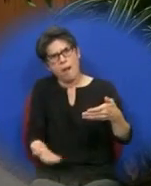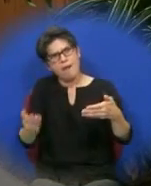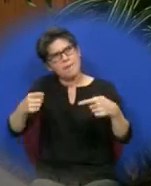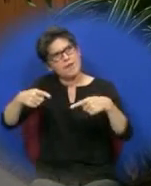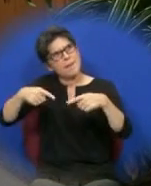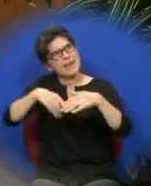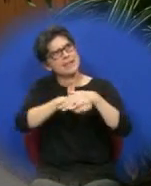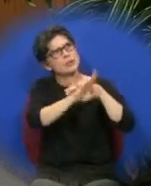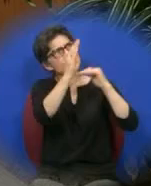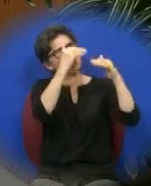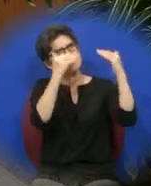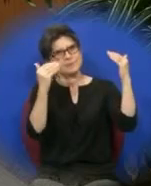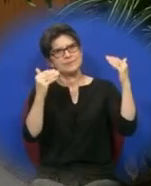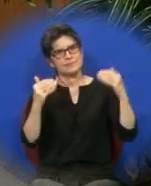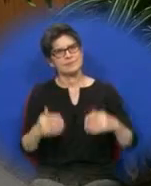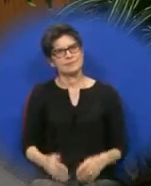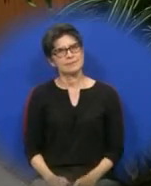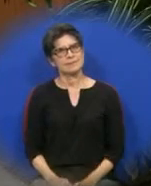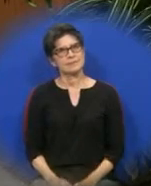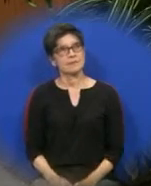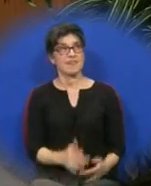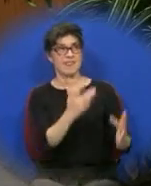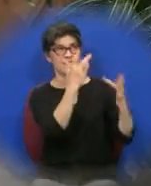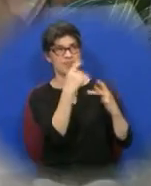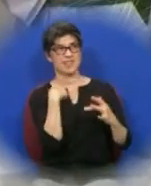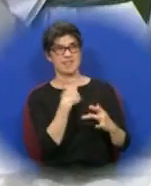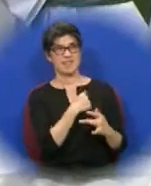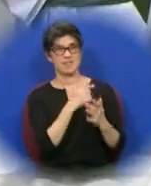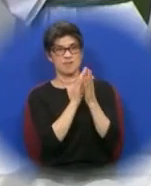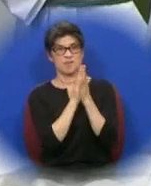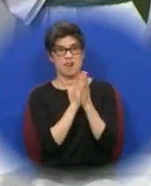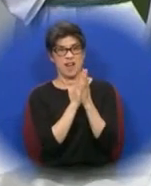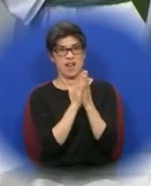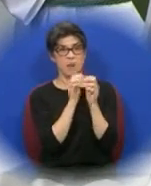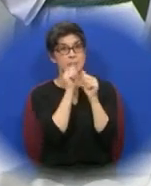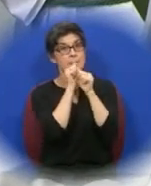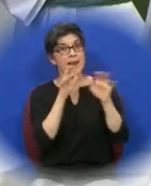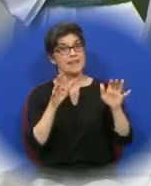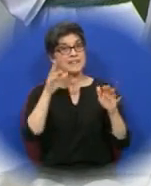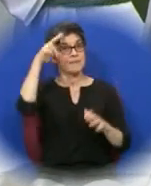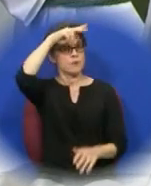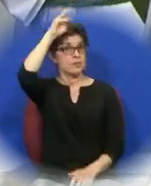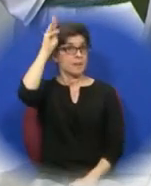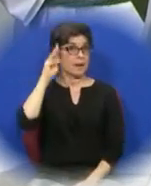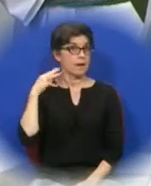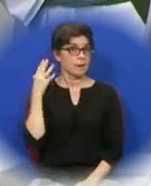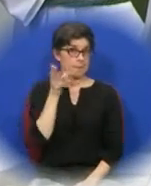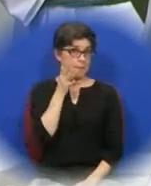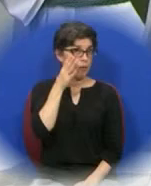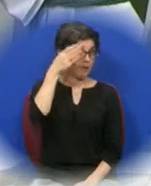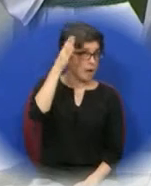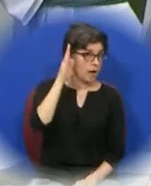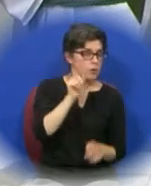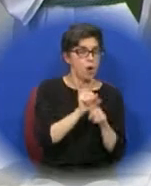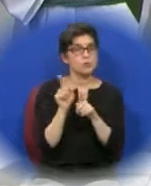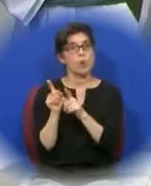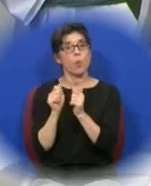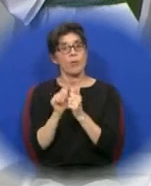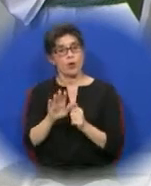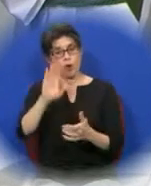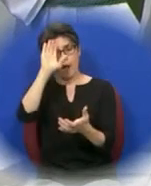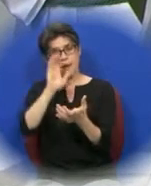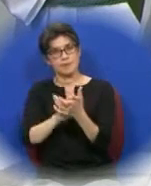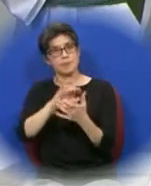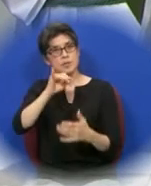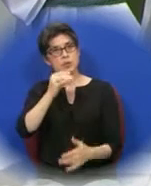your face. Have mercy on us all, we pray, that with the Blessed Virgin Mary, Mother of God, with Blessed Joseph, her spouse,